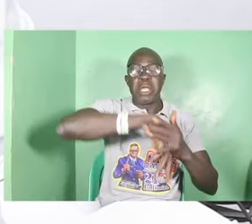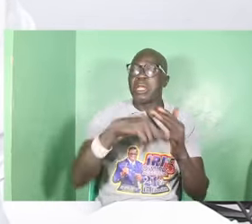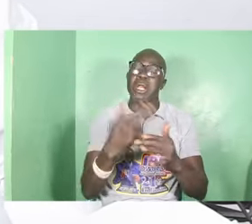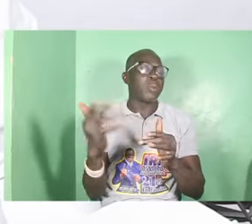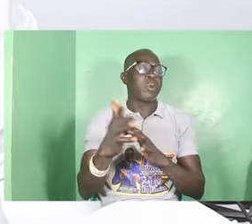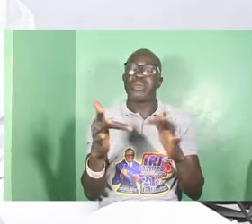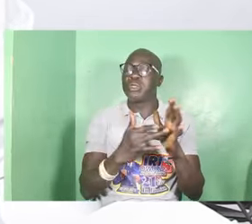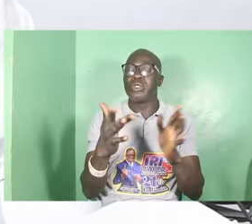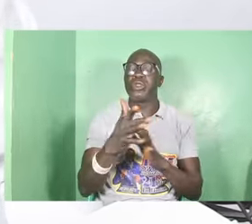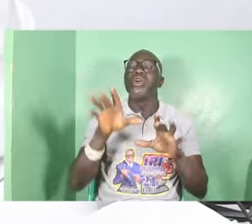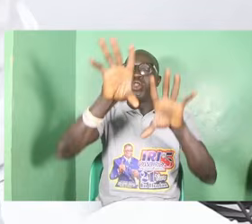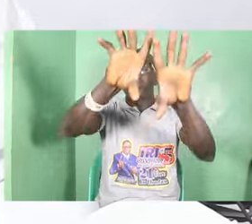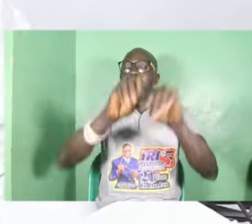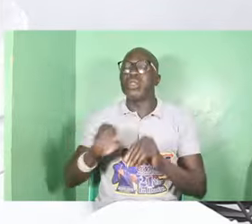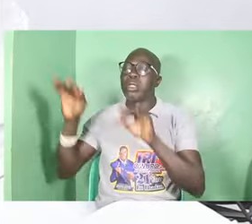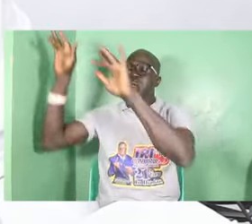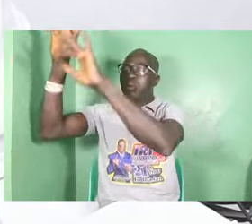You have